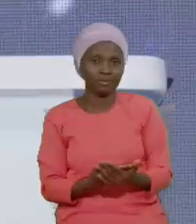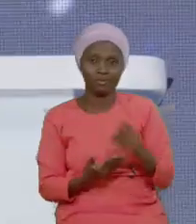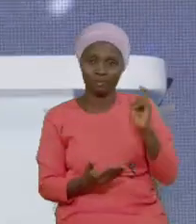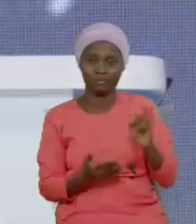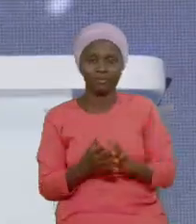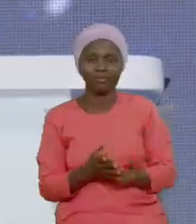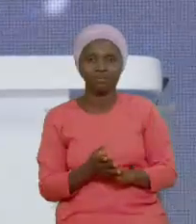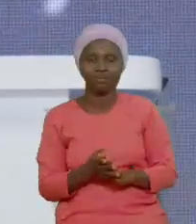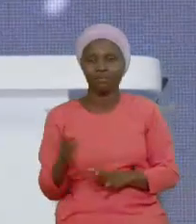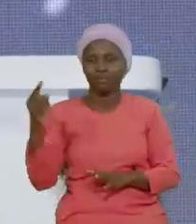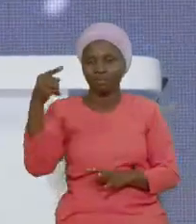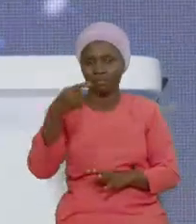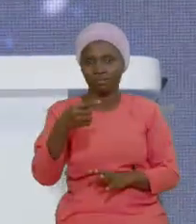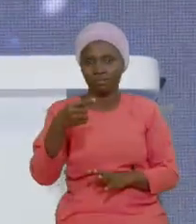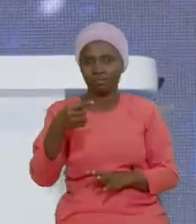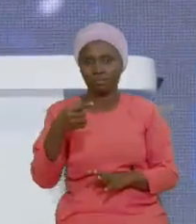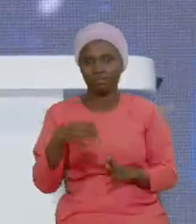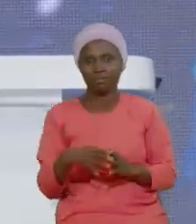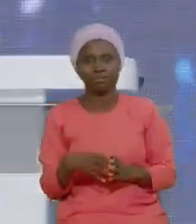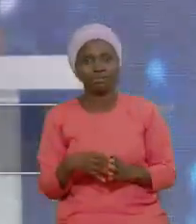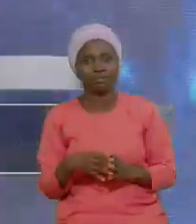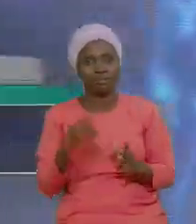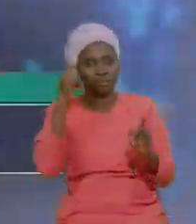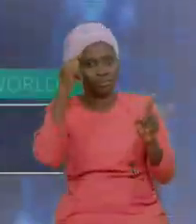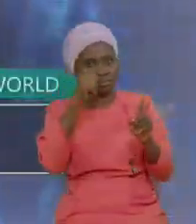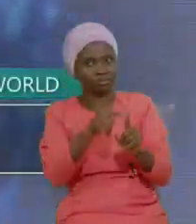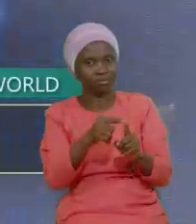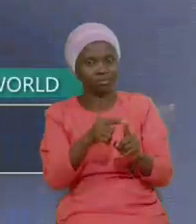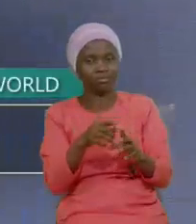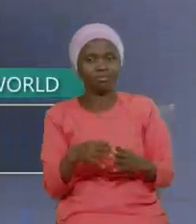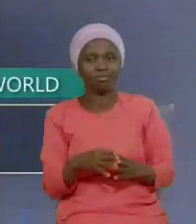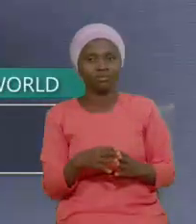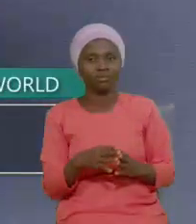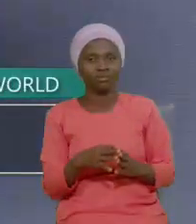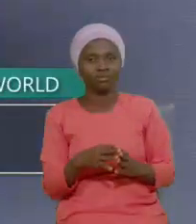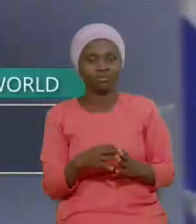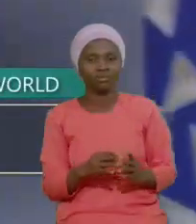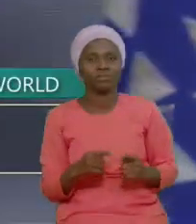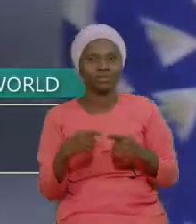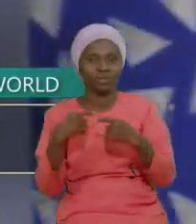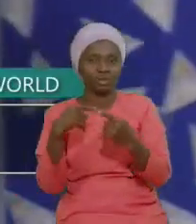G in goal is get to the Alpha and the Omega.